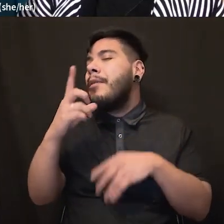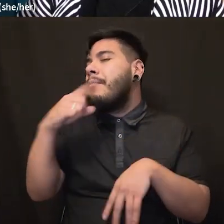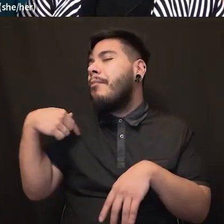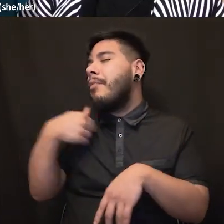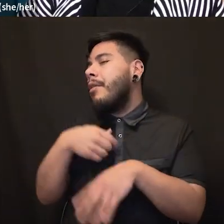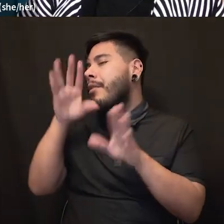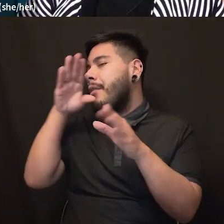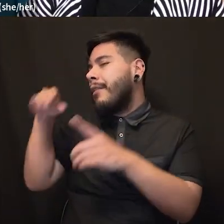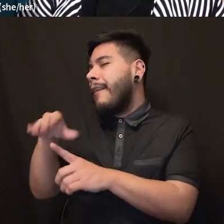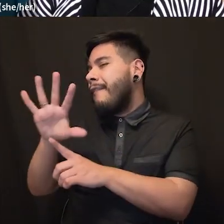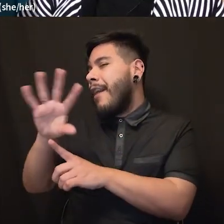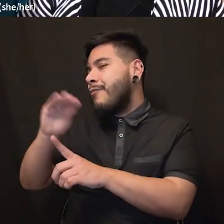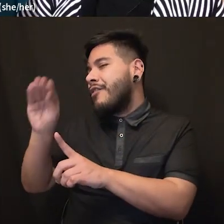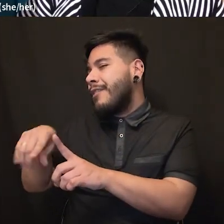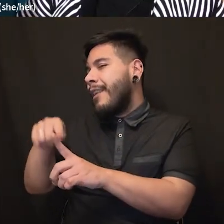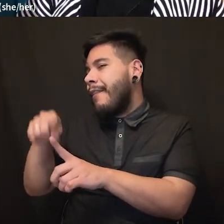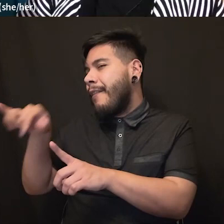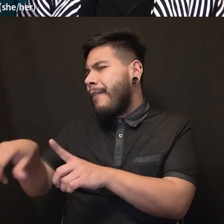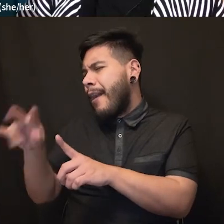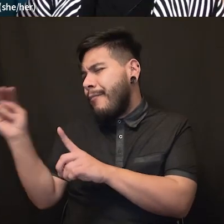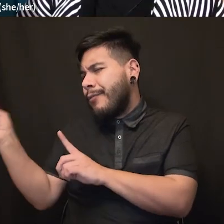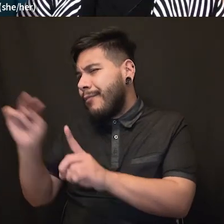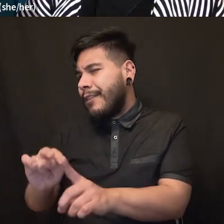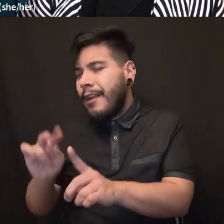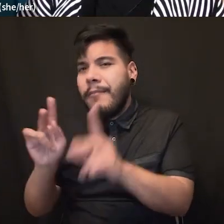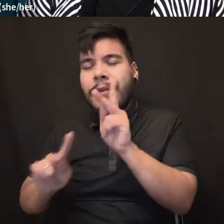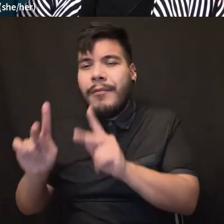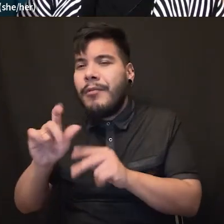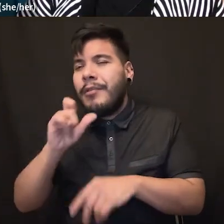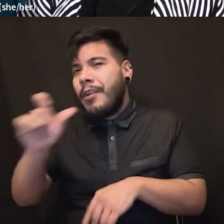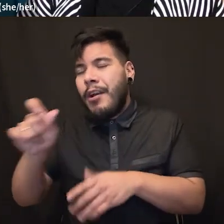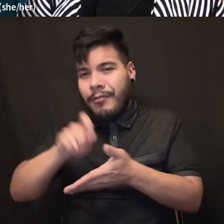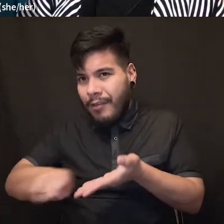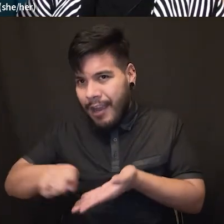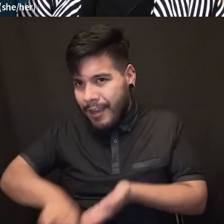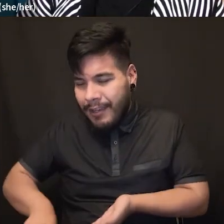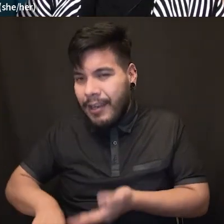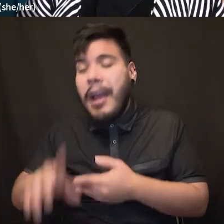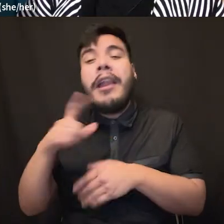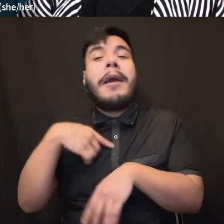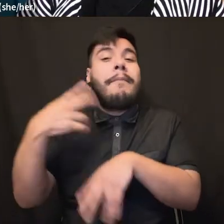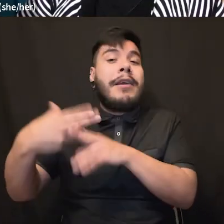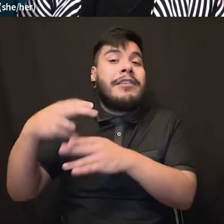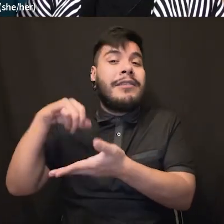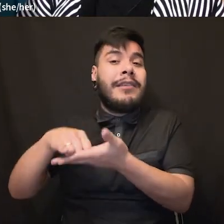could bring that somebody else couldn't write the boilerplate line. And I bring this up because